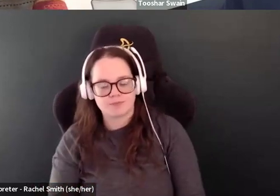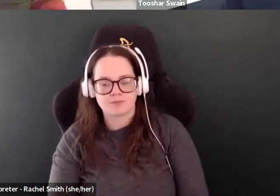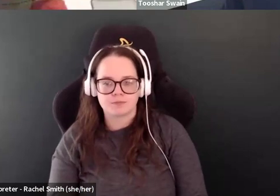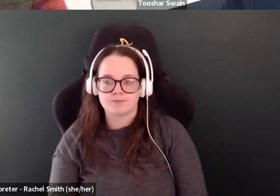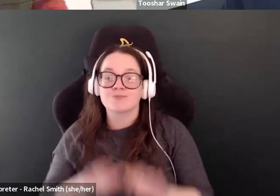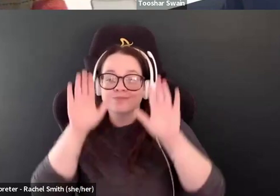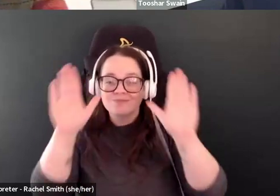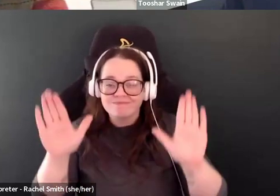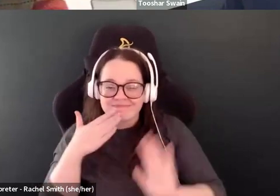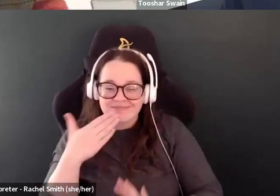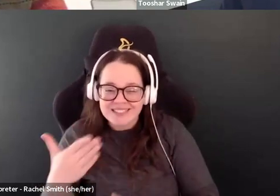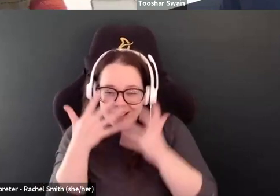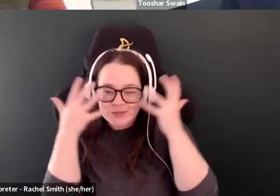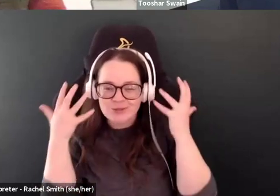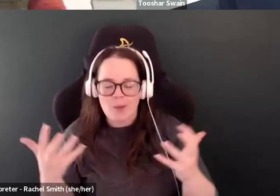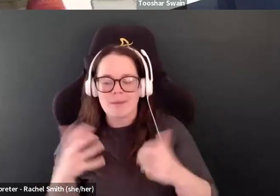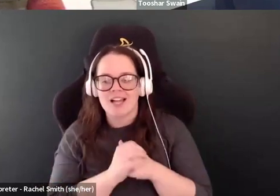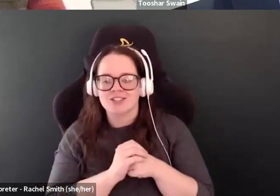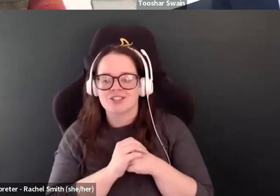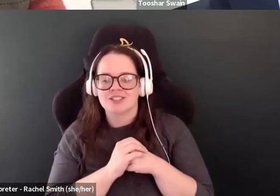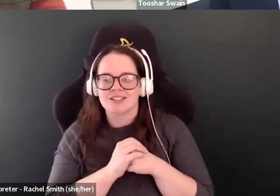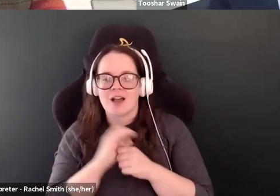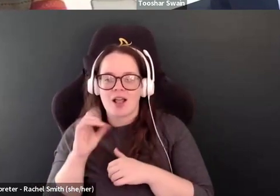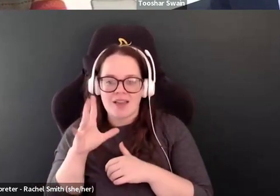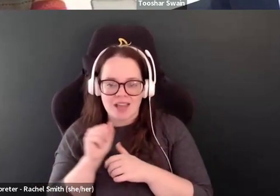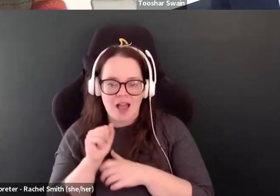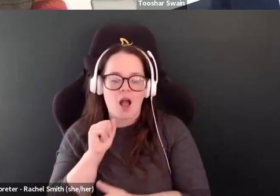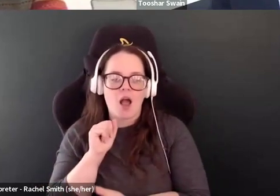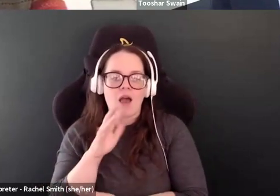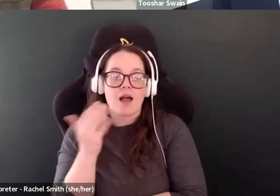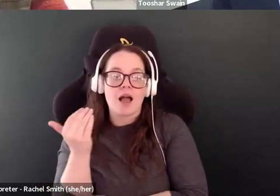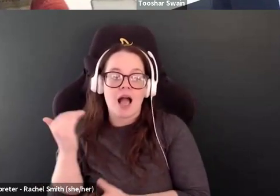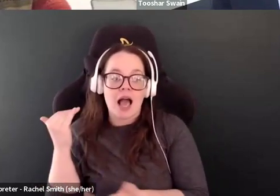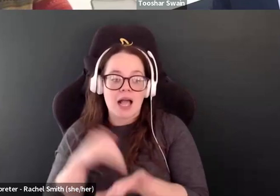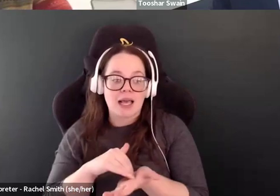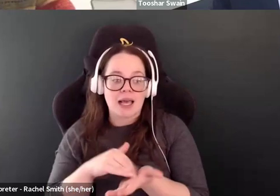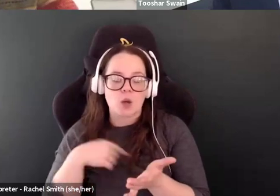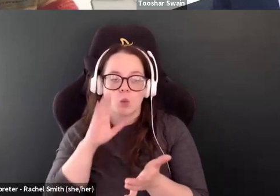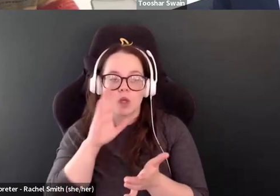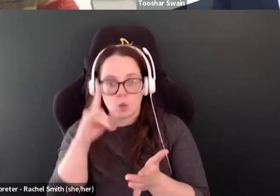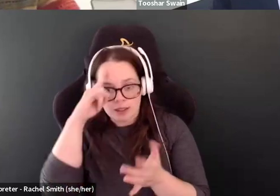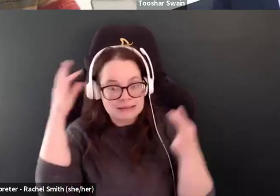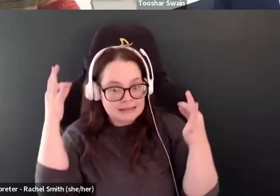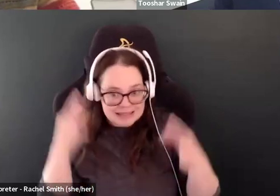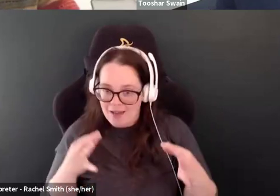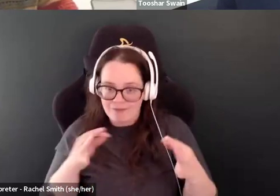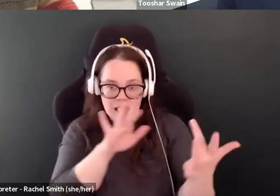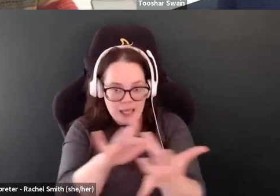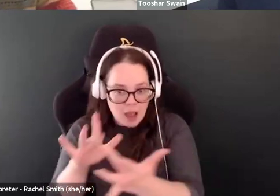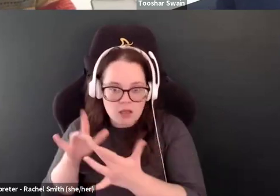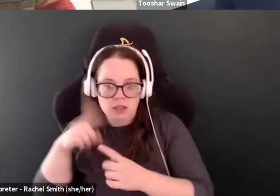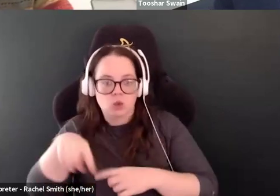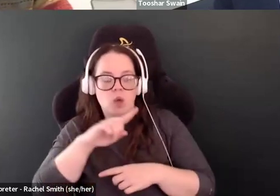Great. Thank you so much, Olivia. Again, we will definitely be in touch with